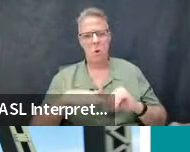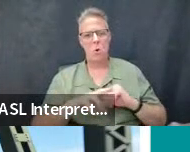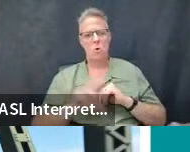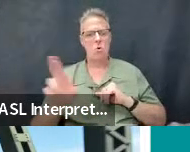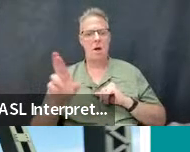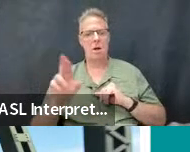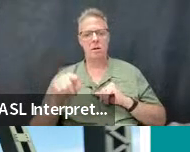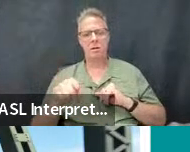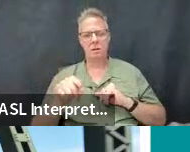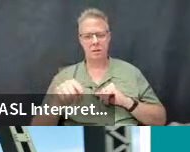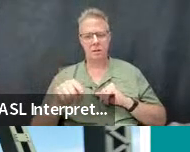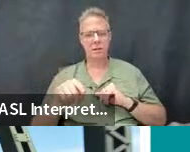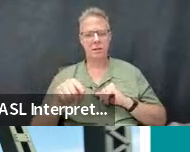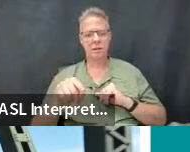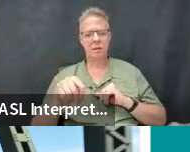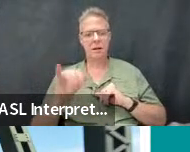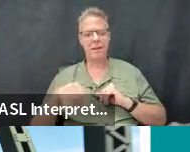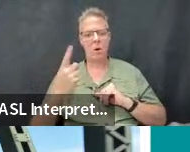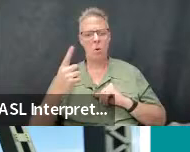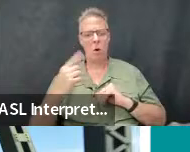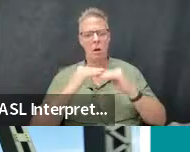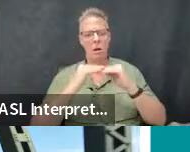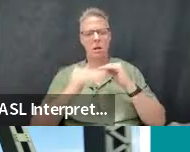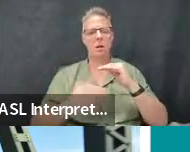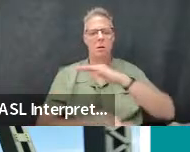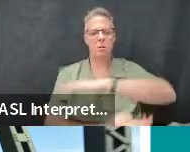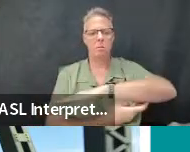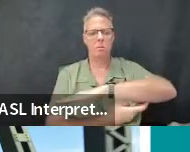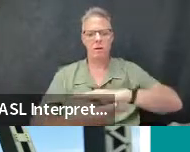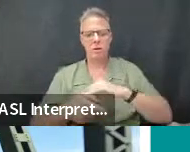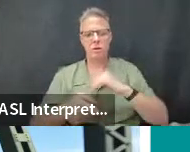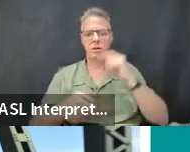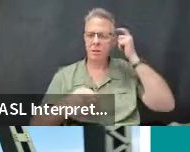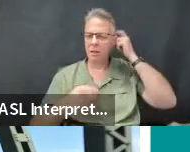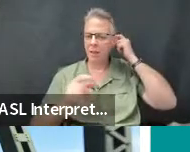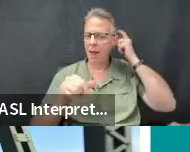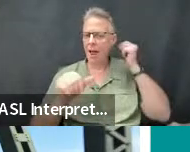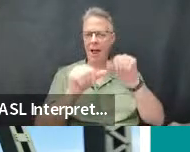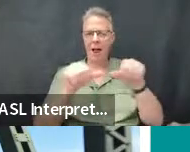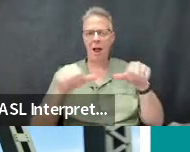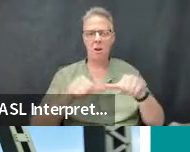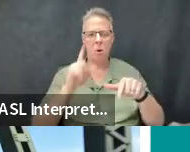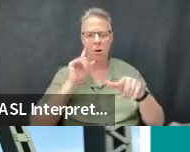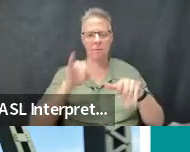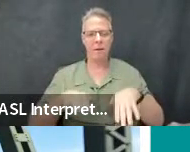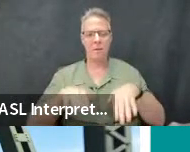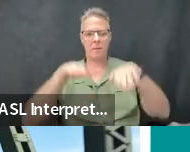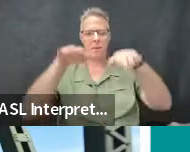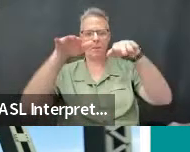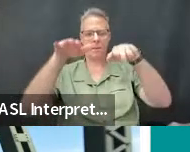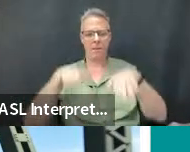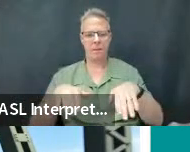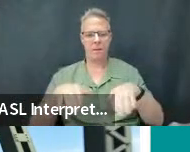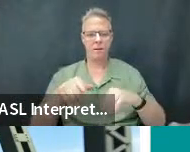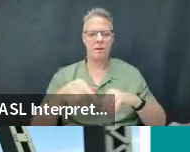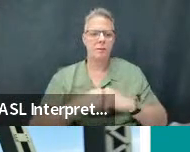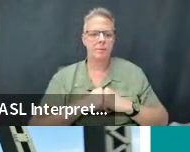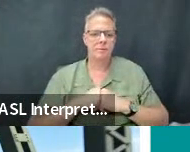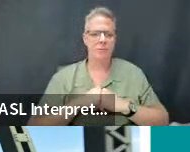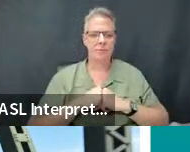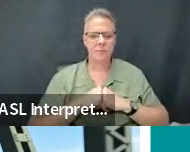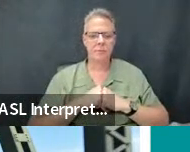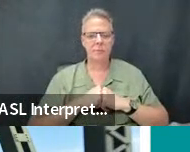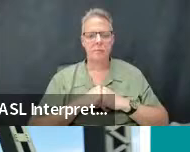right-hand side is the single-level bridge right at the area where the lift span towers would be on the movable span.